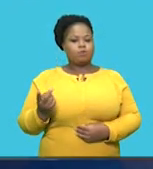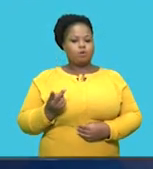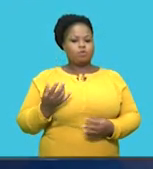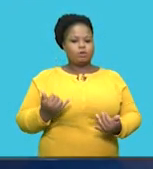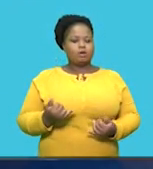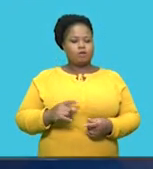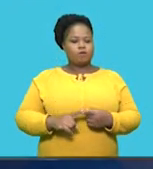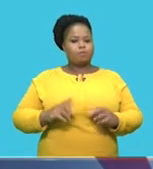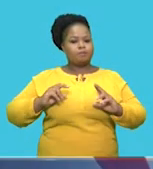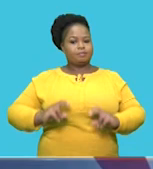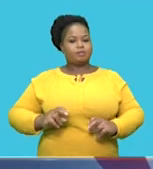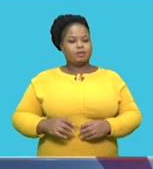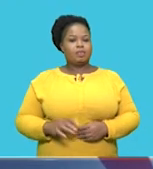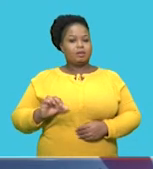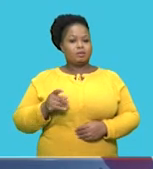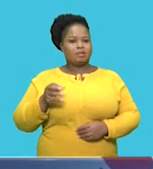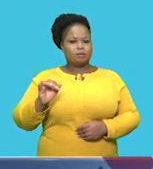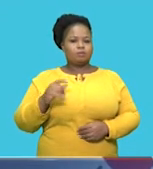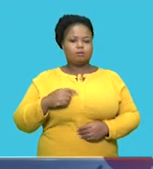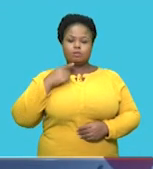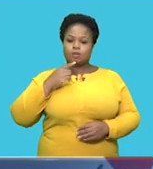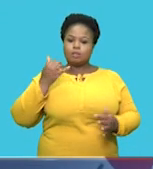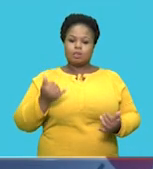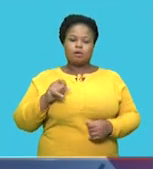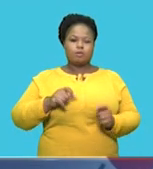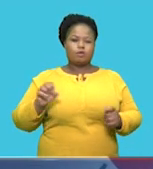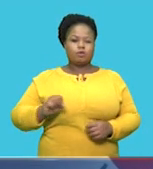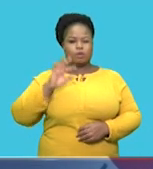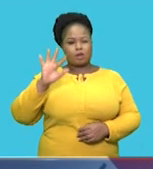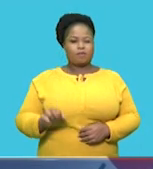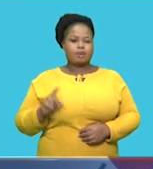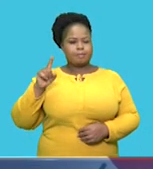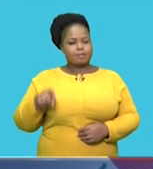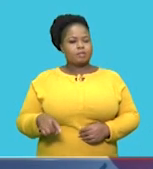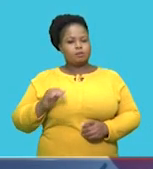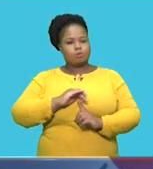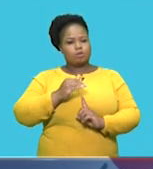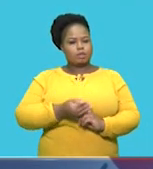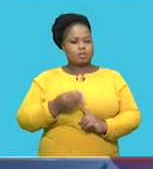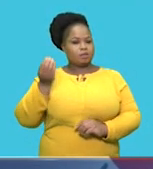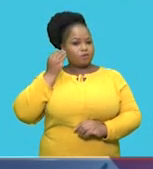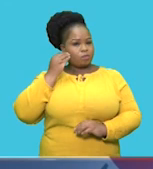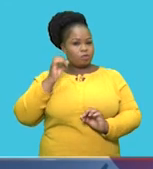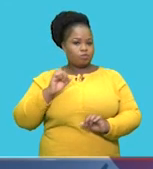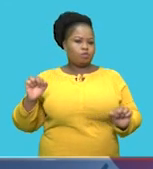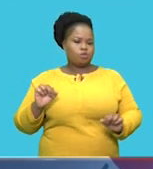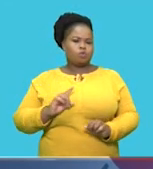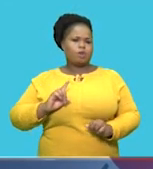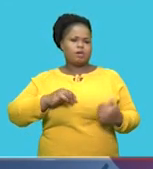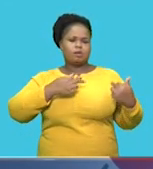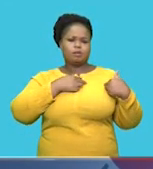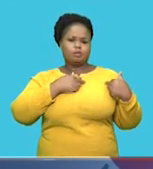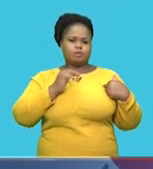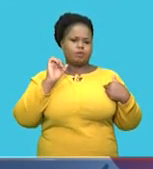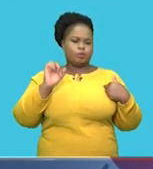ya phumantsho ya lesedi e bolela ga maAfrika Borwa a tlameile go sireletswa e leng karolo eo yona jalo ka